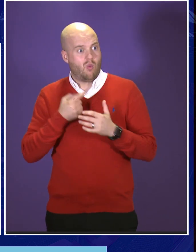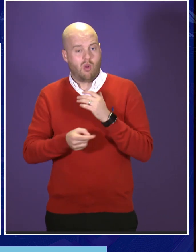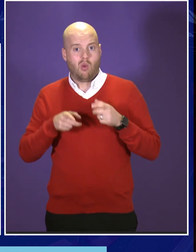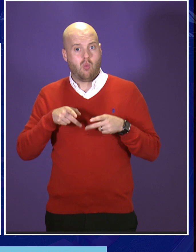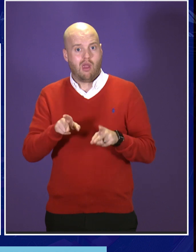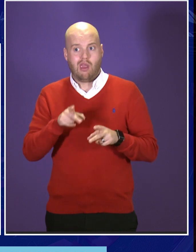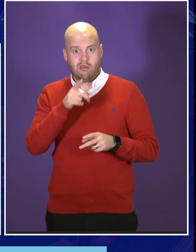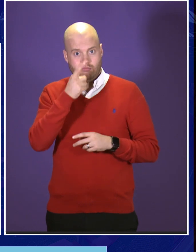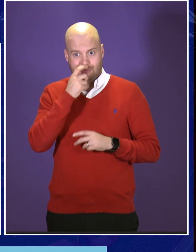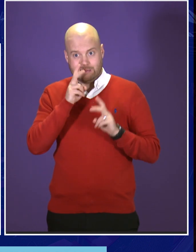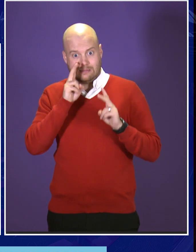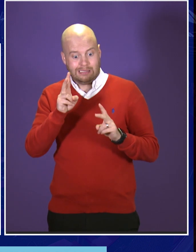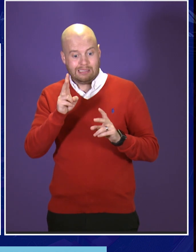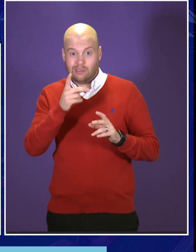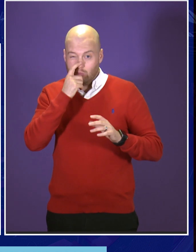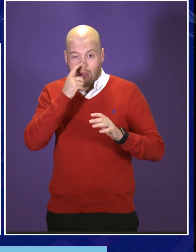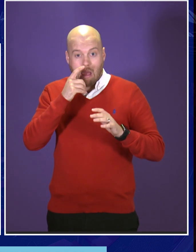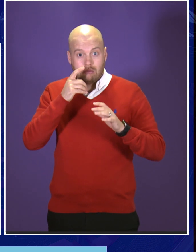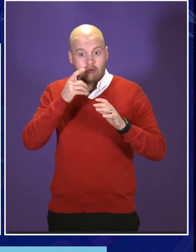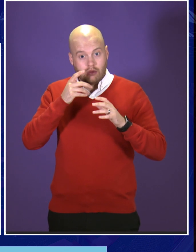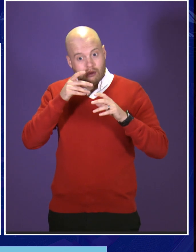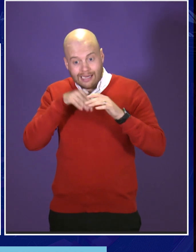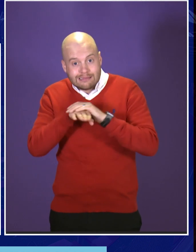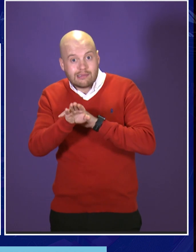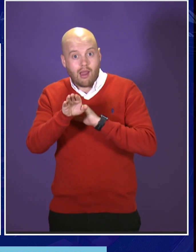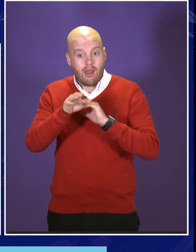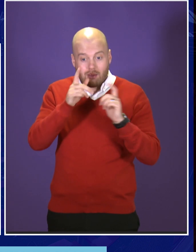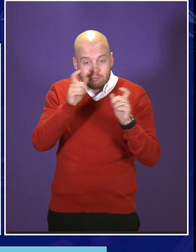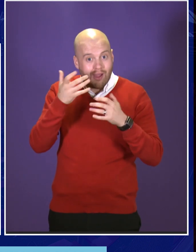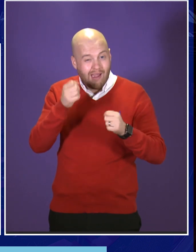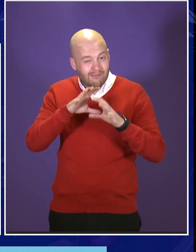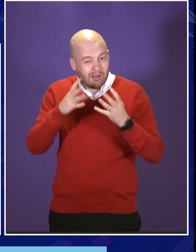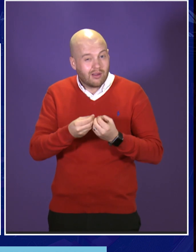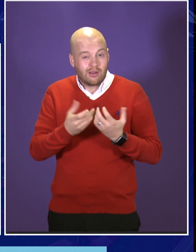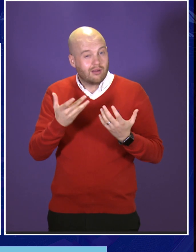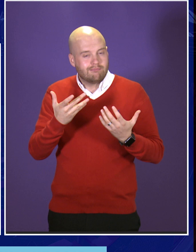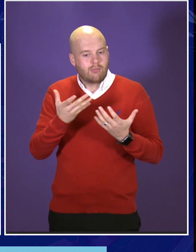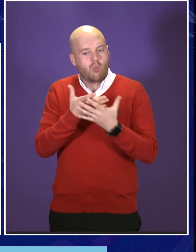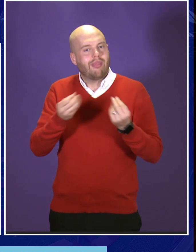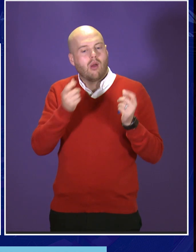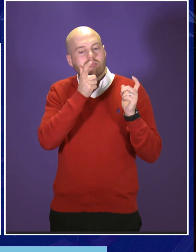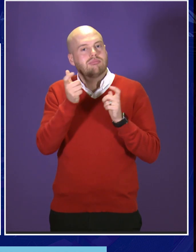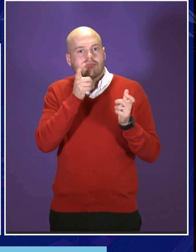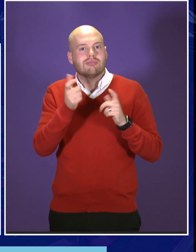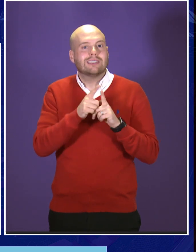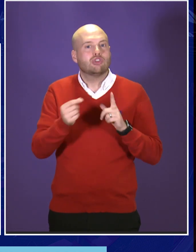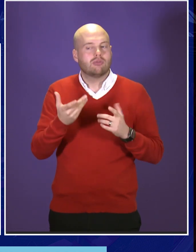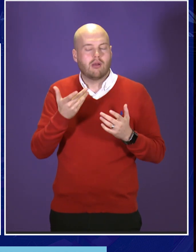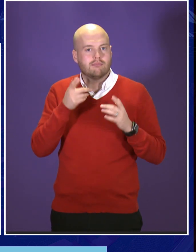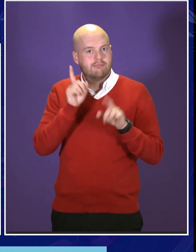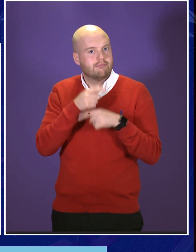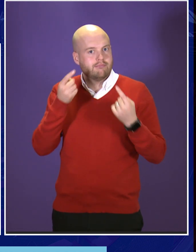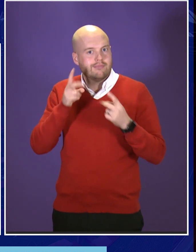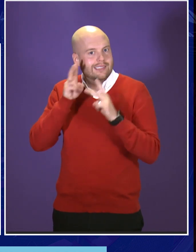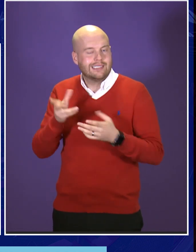can look around them. It is amazing, and you wouldn't be able to do that otherwise. And secondly, it is actually now all open source online, all of the data